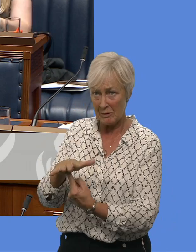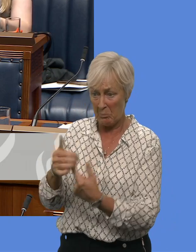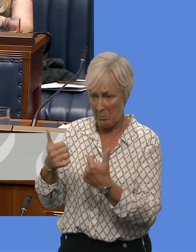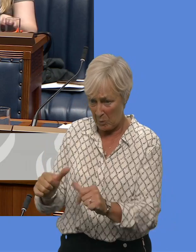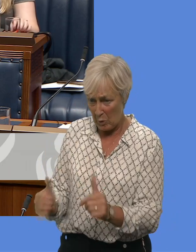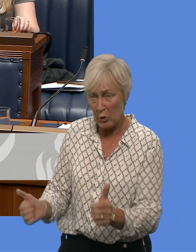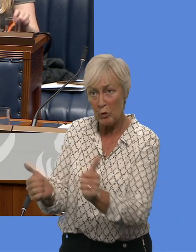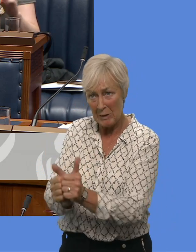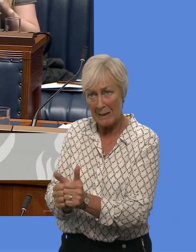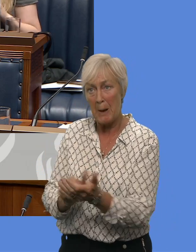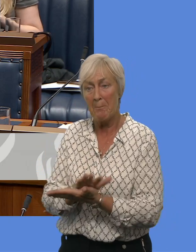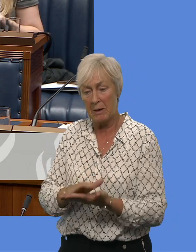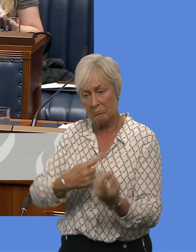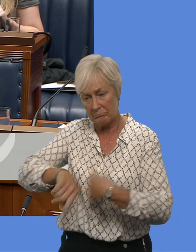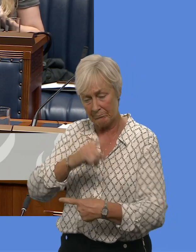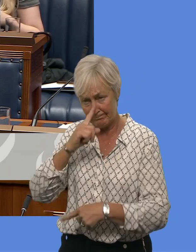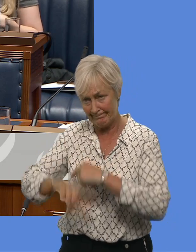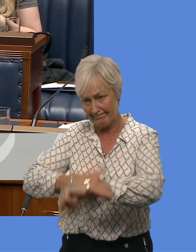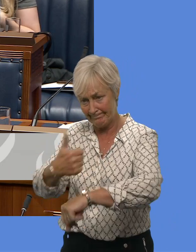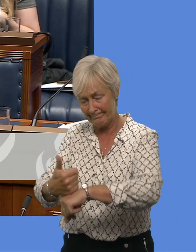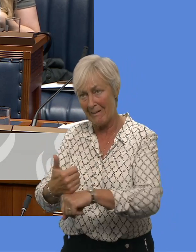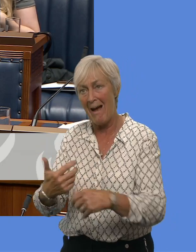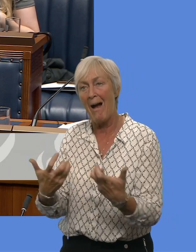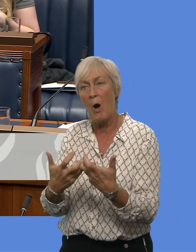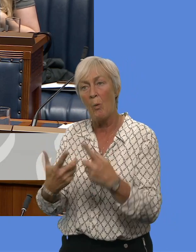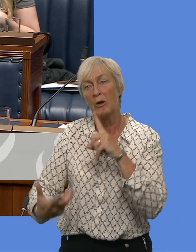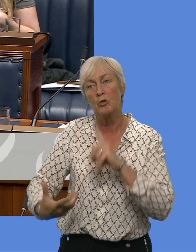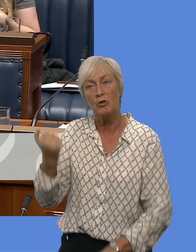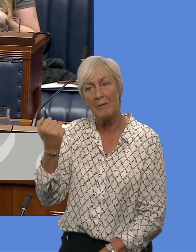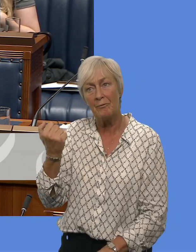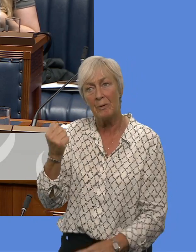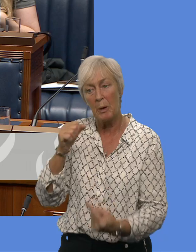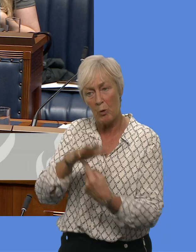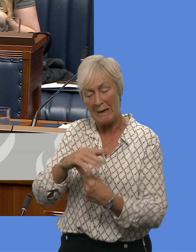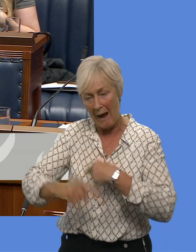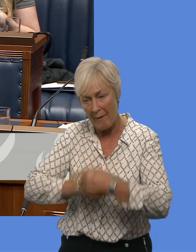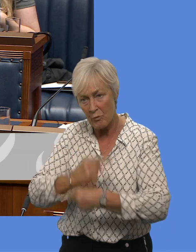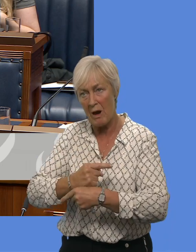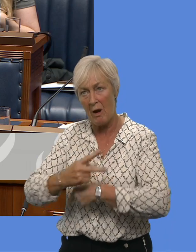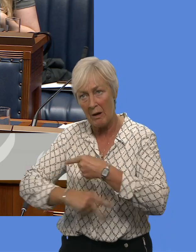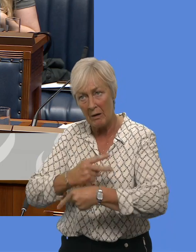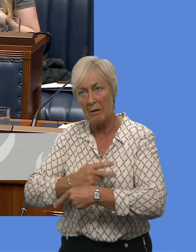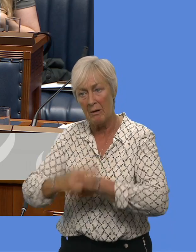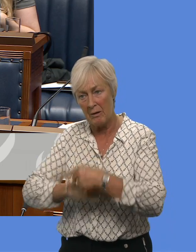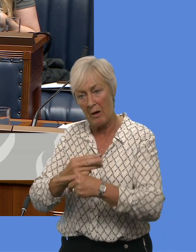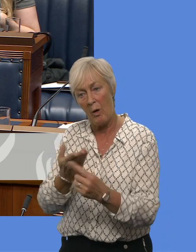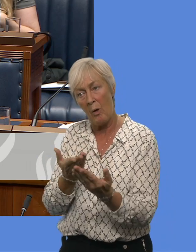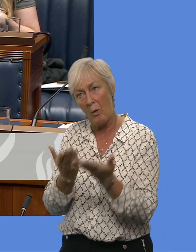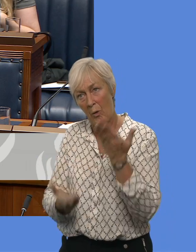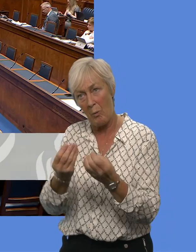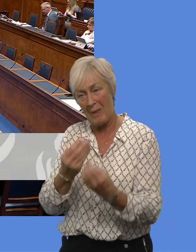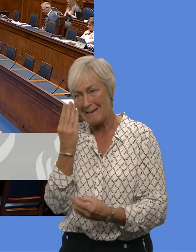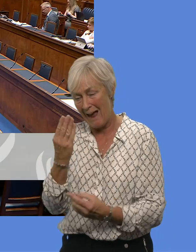that is agreed, we will set out how we hope to achieve significant year-on-year progress against those 9 priority